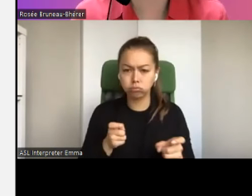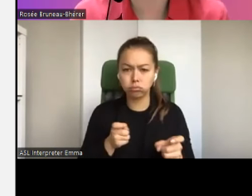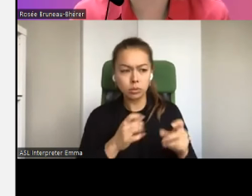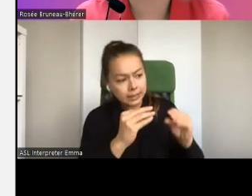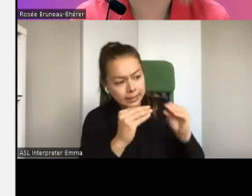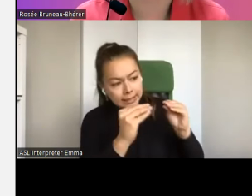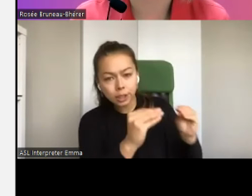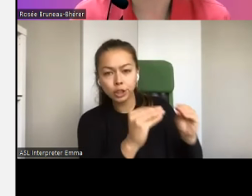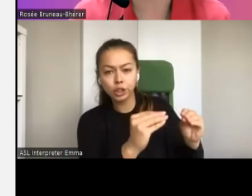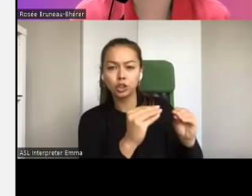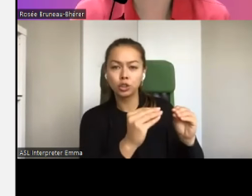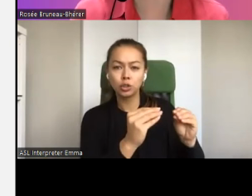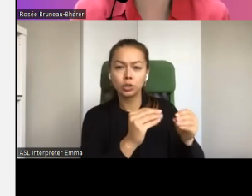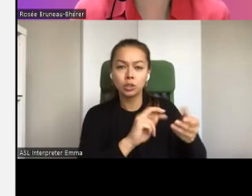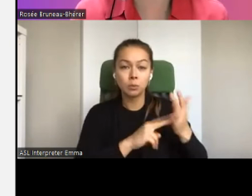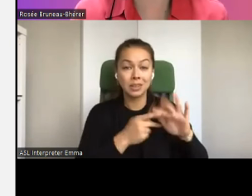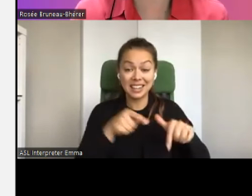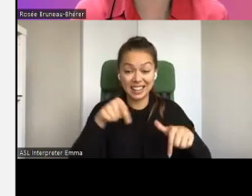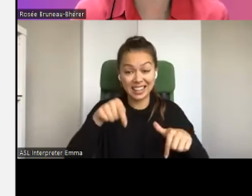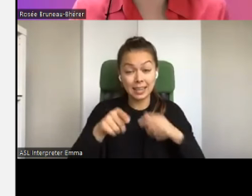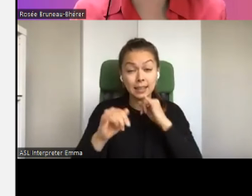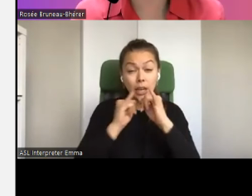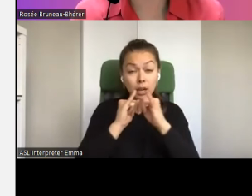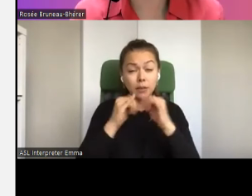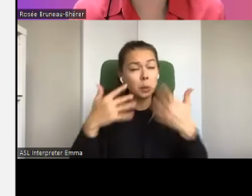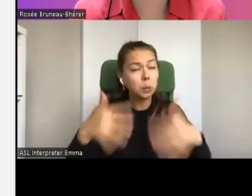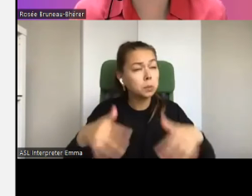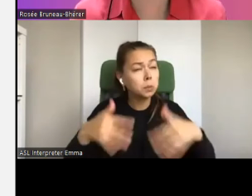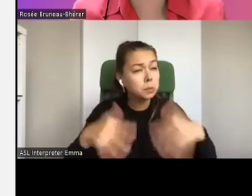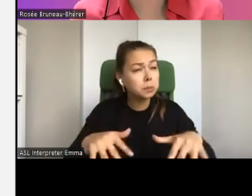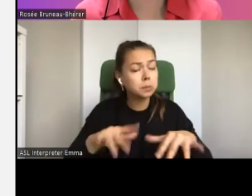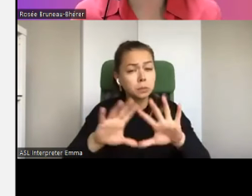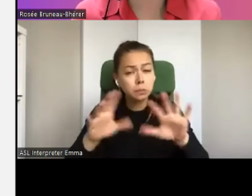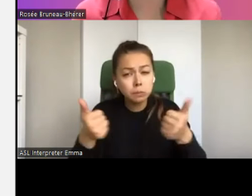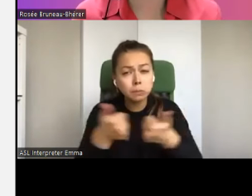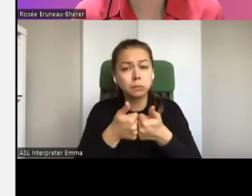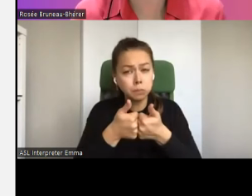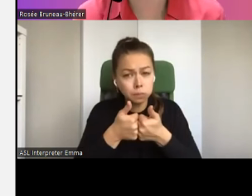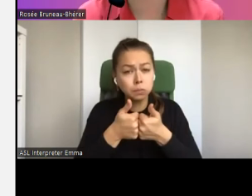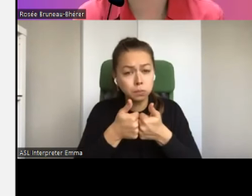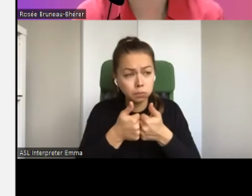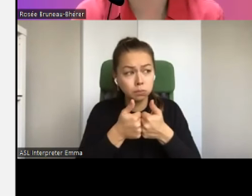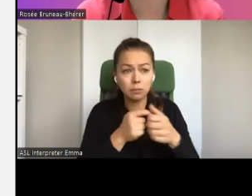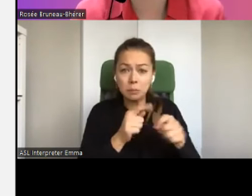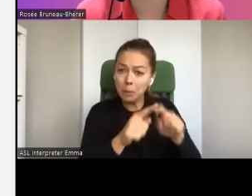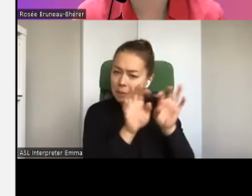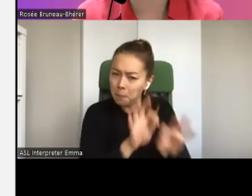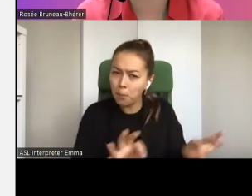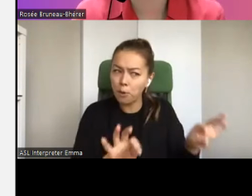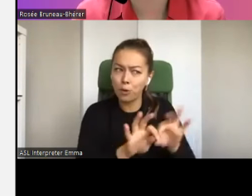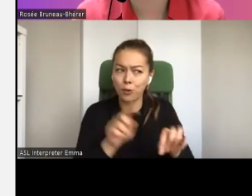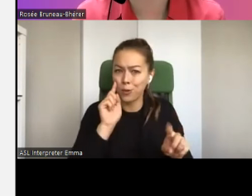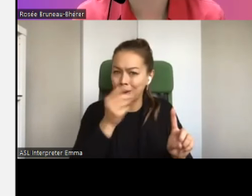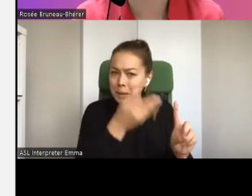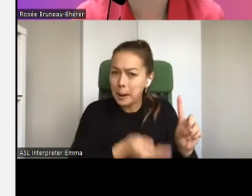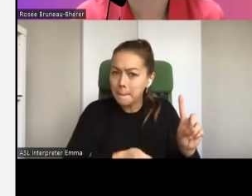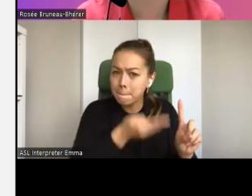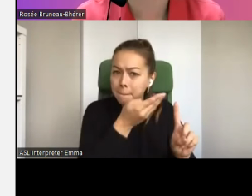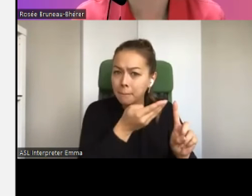this difficult interview, which is very important for him, and which is also important for the professionals and